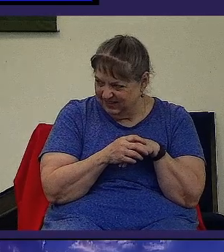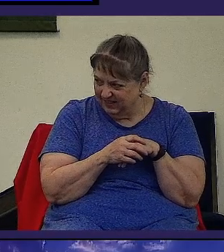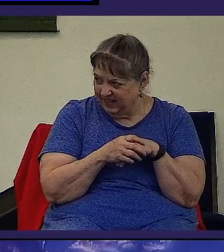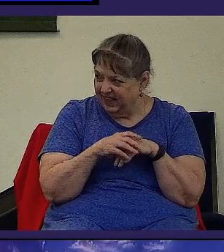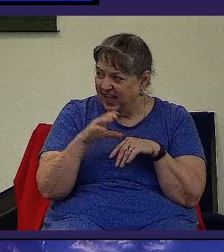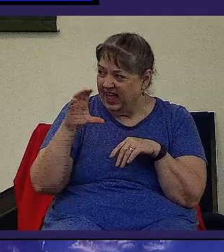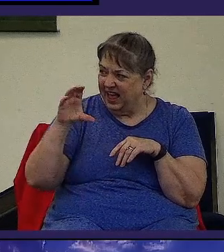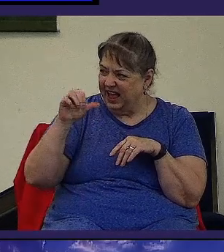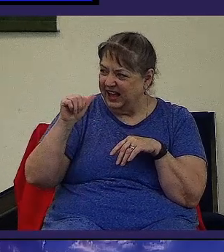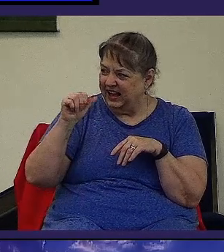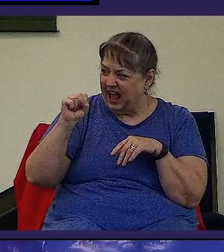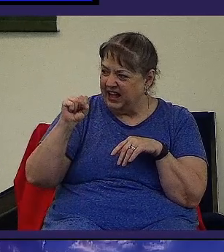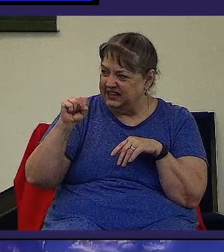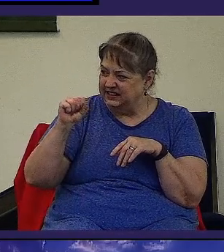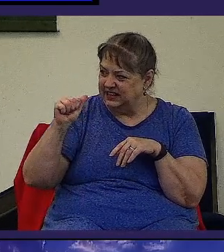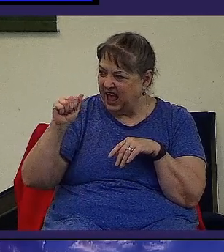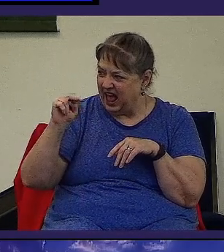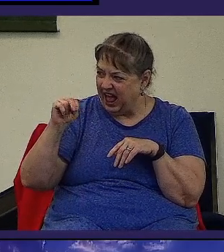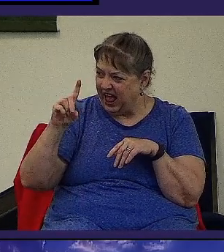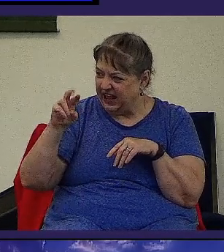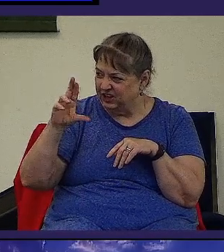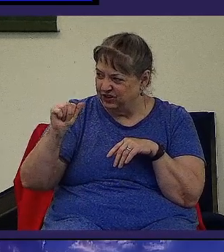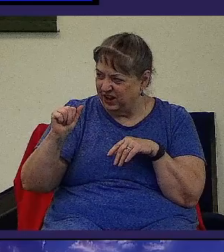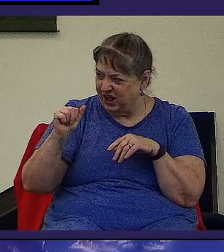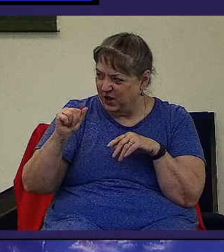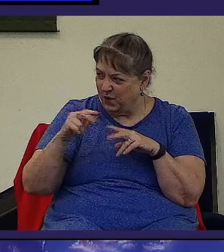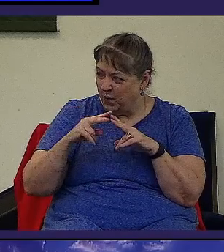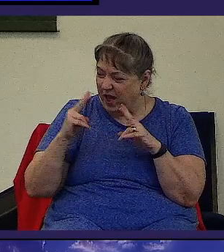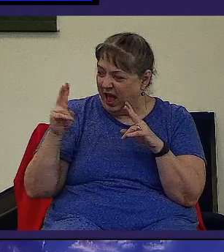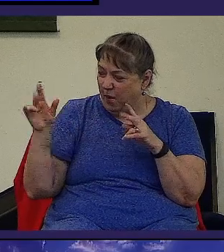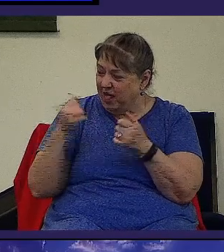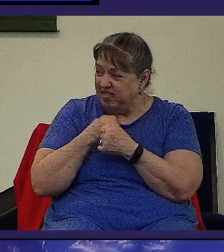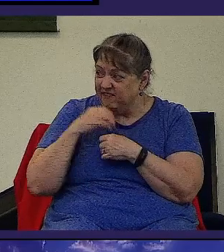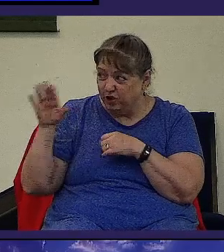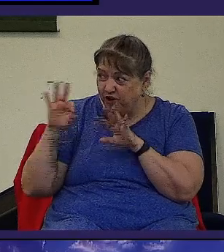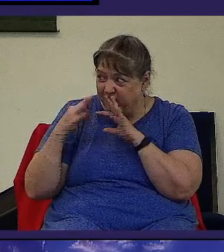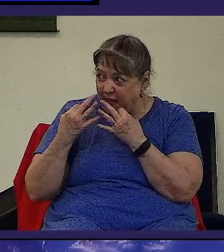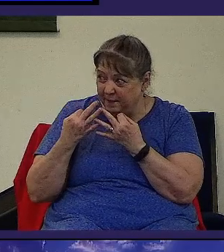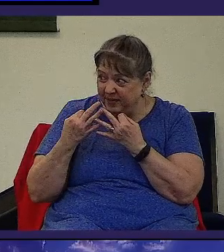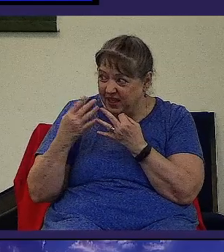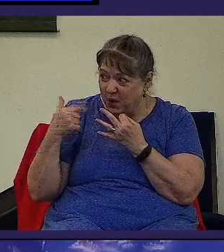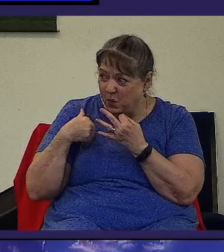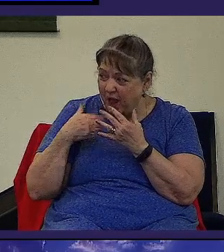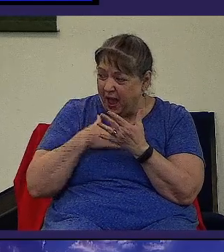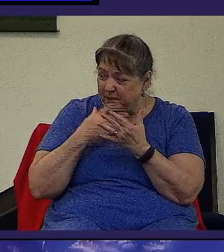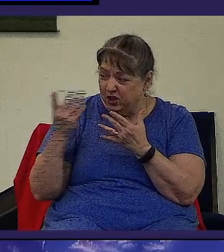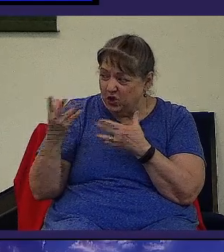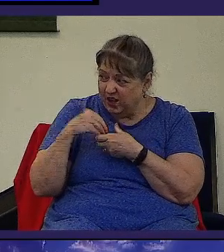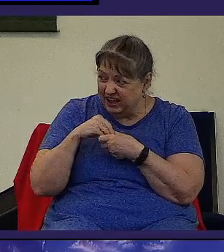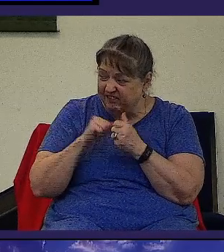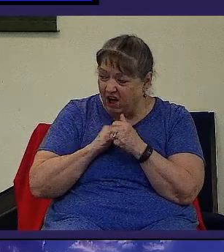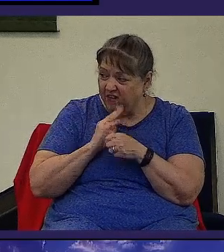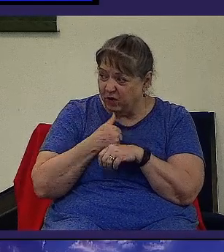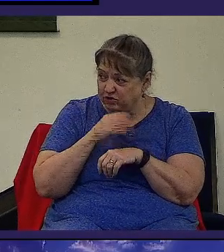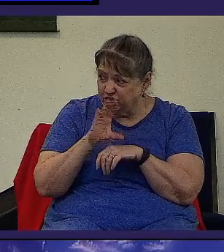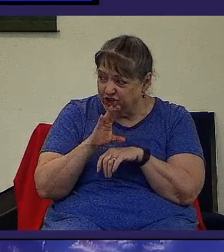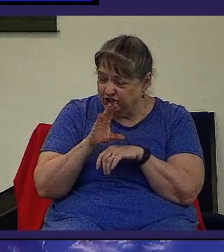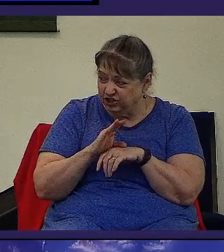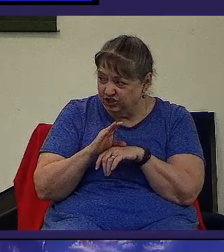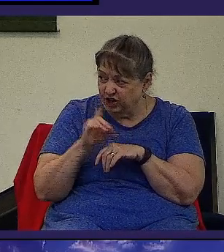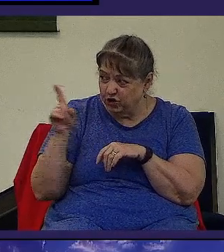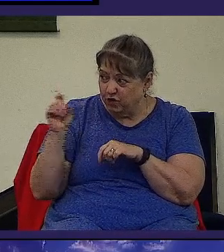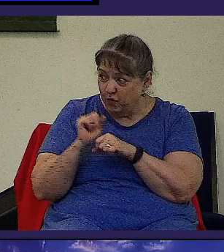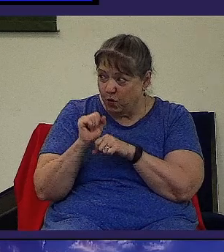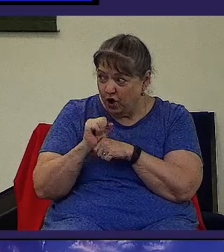sister cassandra we have been praying for you we are so thankful for your family here we're so thankful that you're part of our church uh you've worked very very